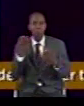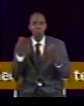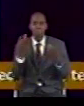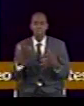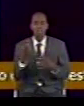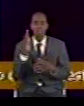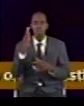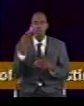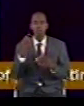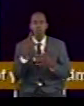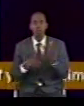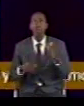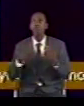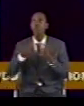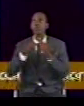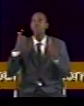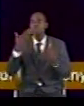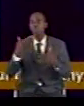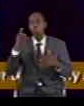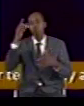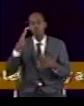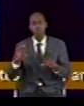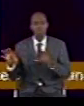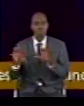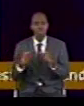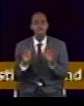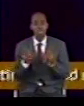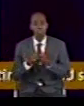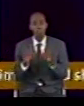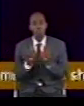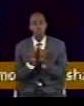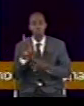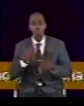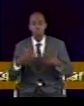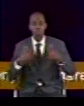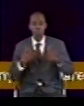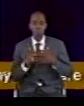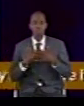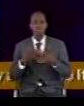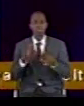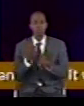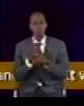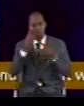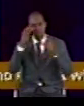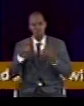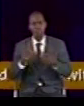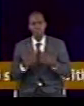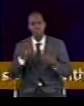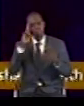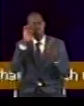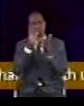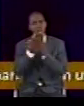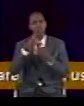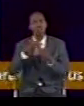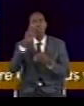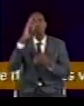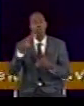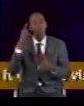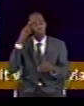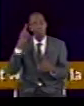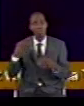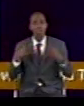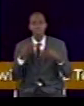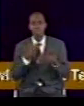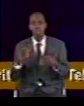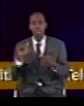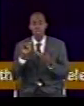was doing in so many people, even those that had breathing challenge. And we decided to trust God for his healing. Every crusade, he will raise up his hand,